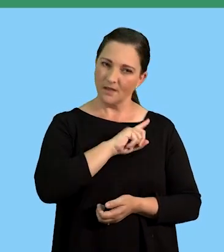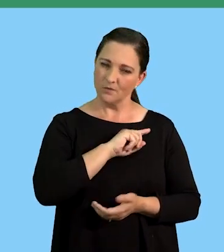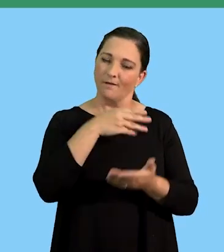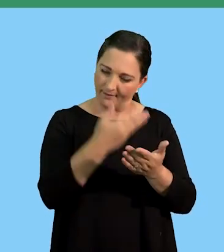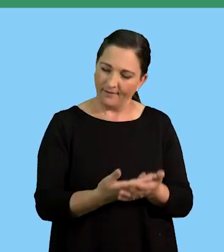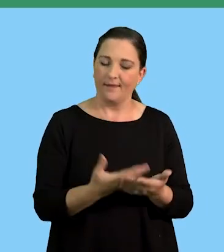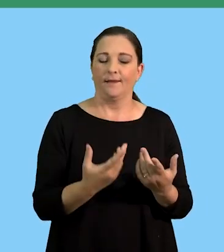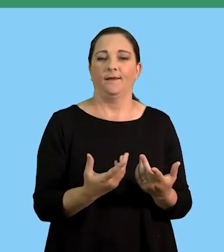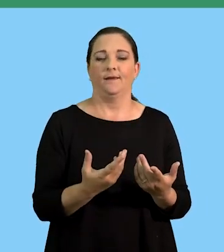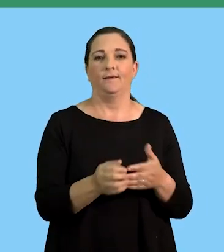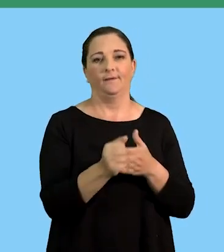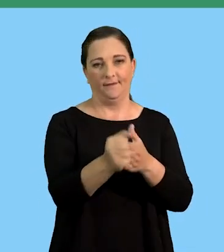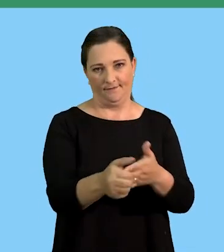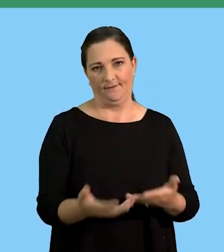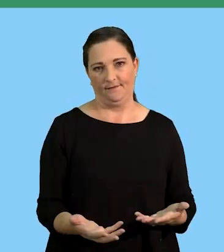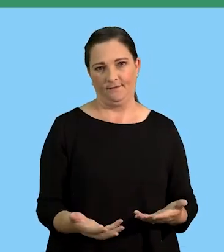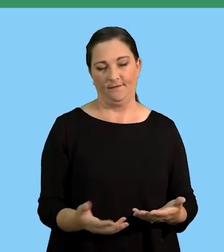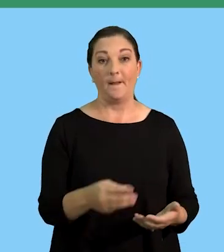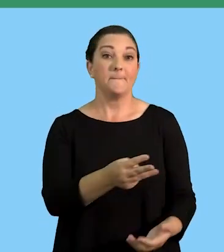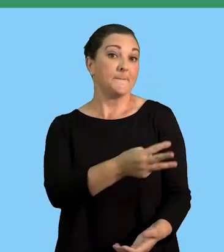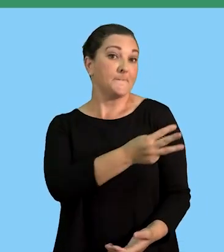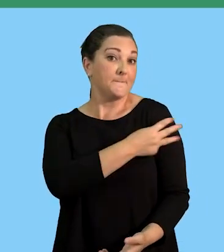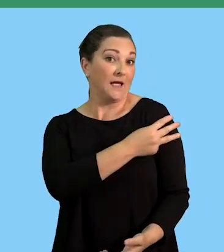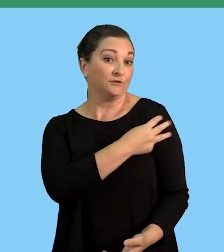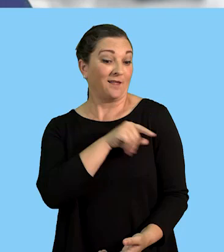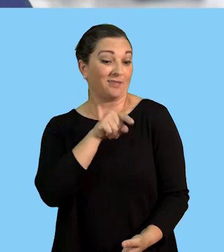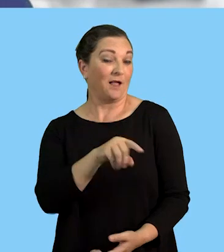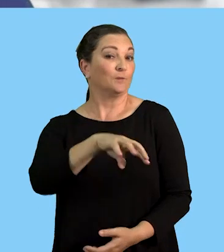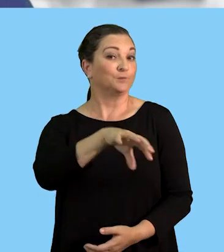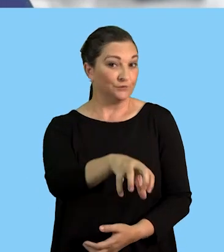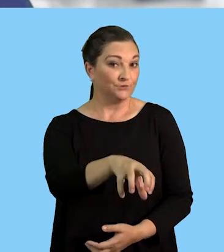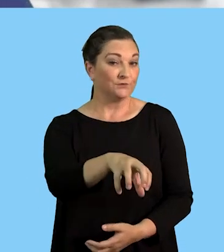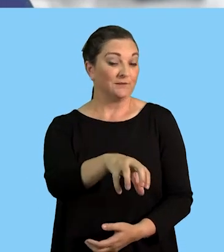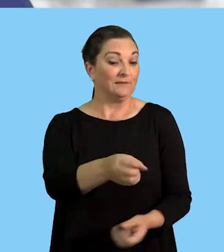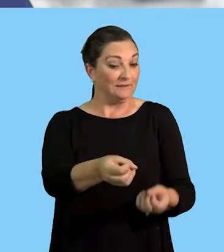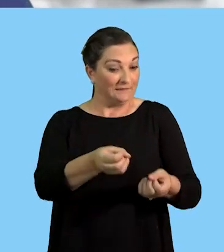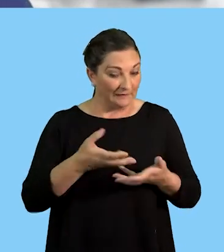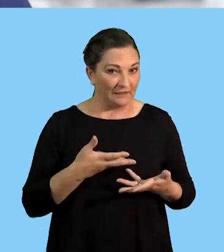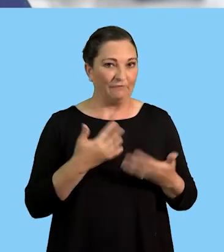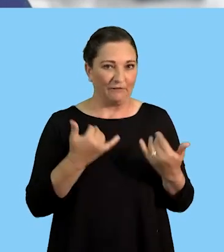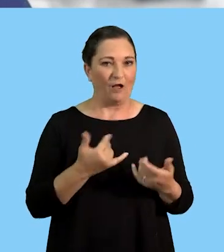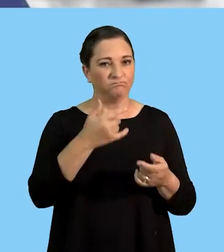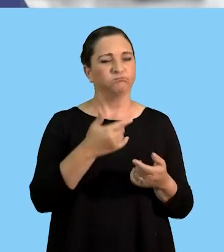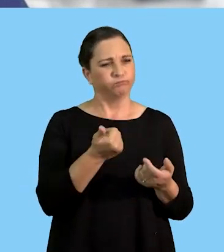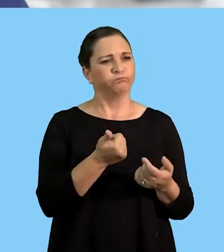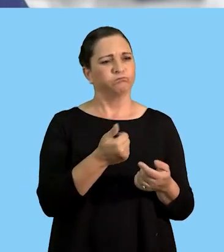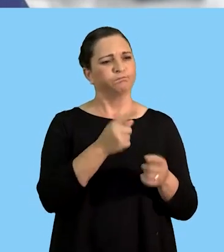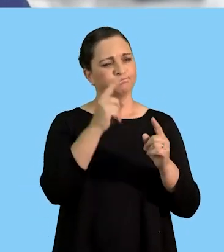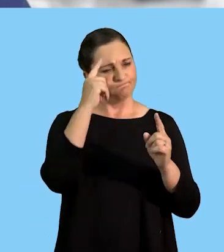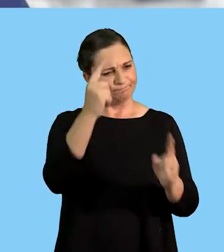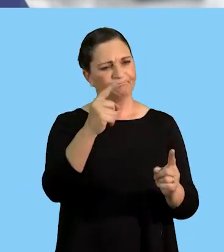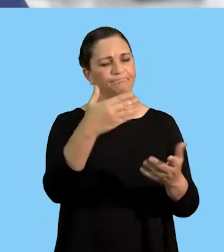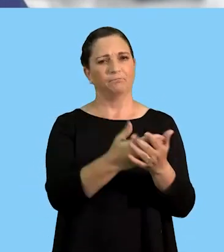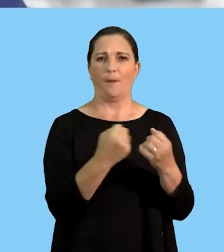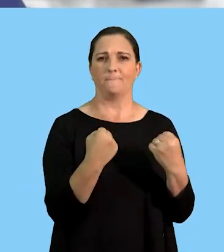is appointed. So a person becomes a manager because of the position, meaning the position would give them authority and power